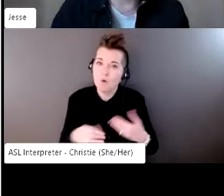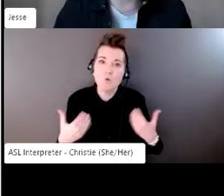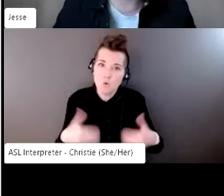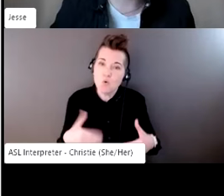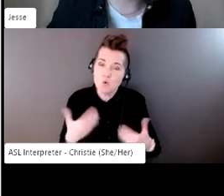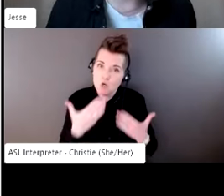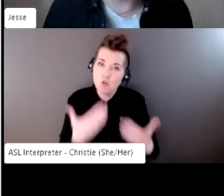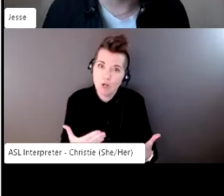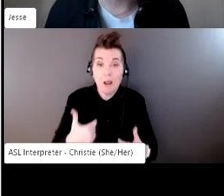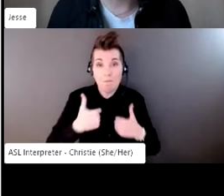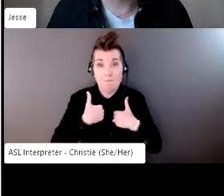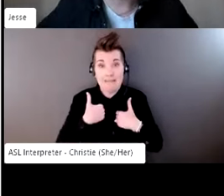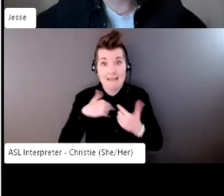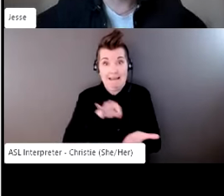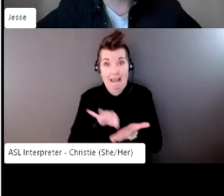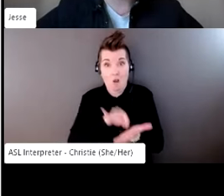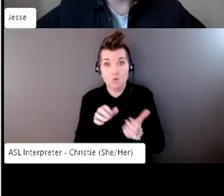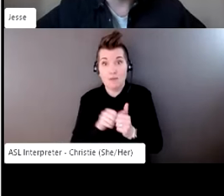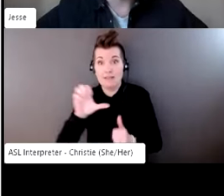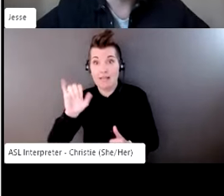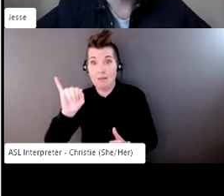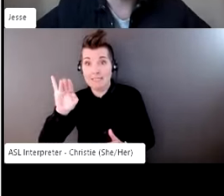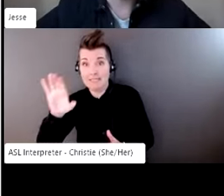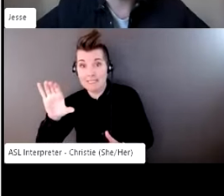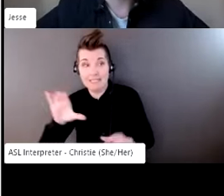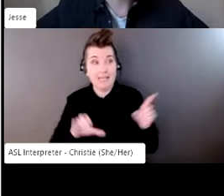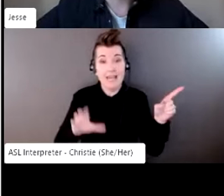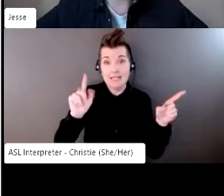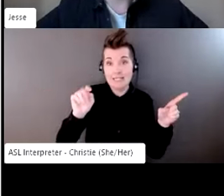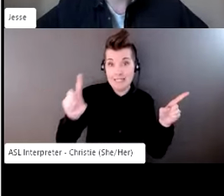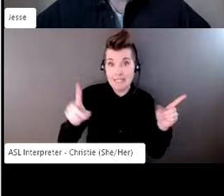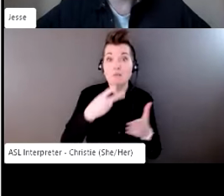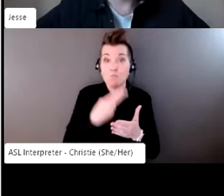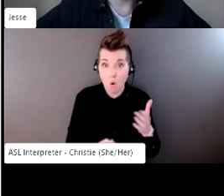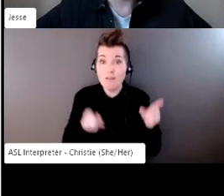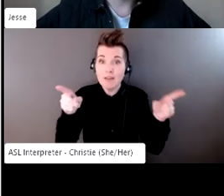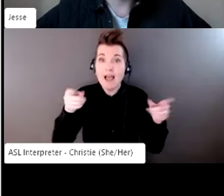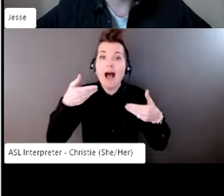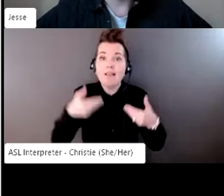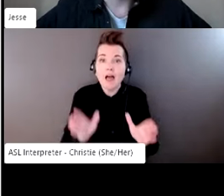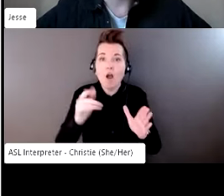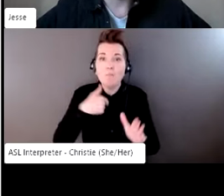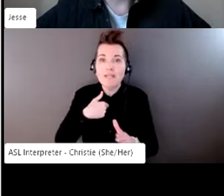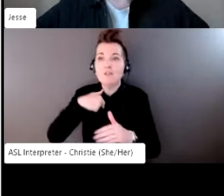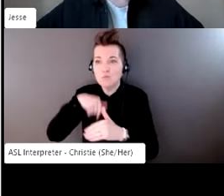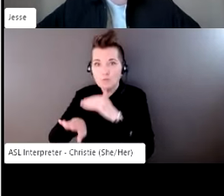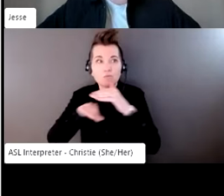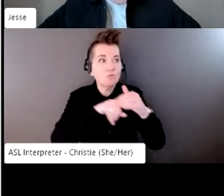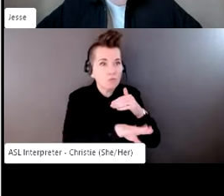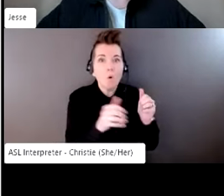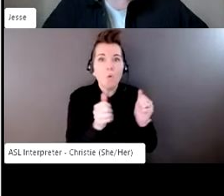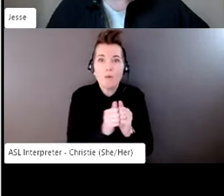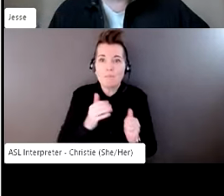CIBC and TD, and they both allow me to log in using fingerprint authentication. So that's one of those great things that only I